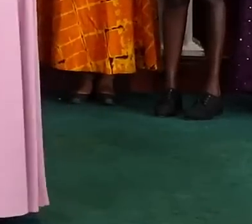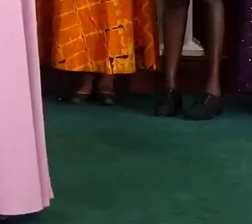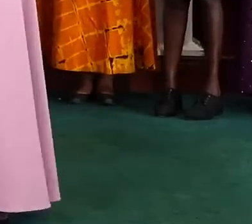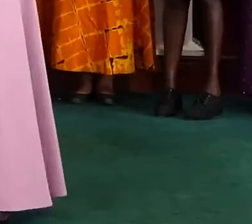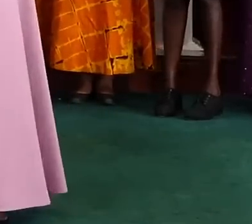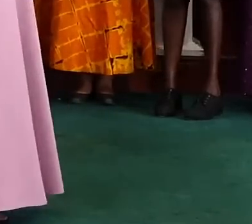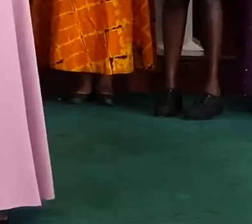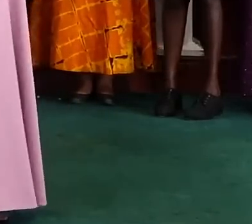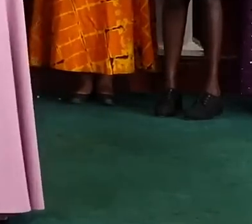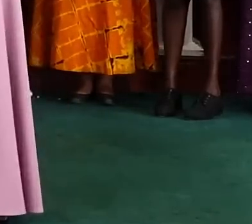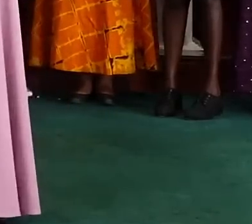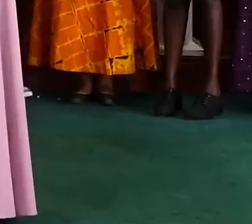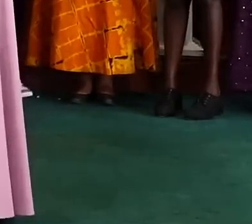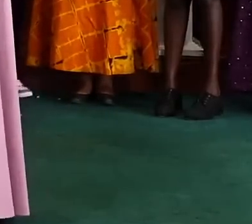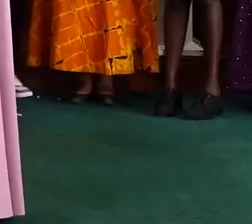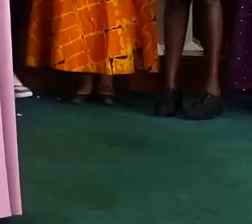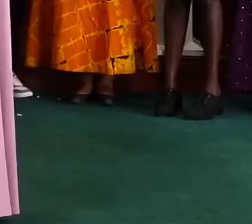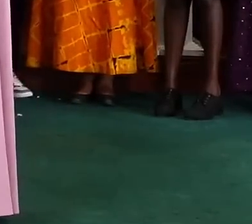Kingdom. Let's sing.